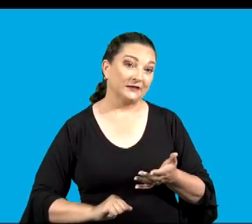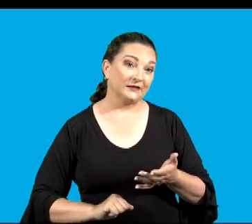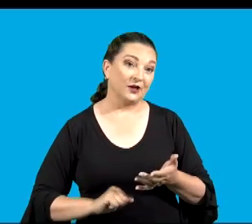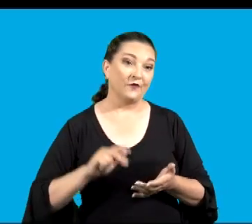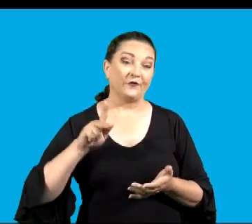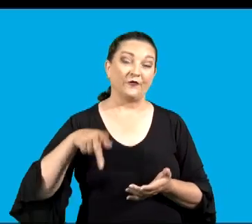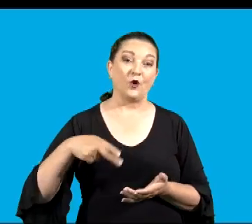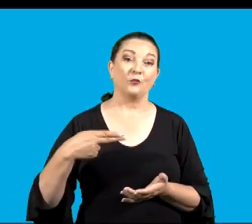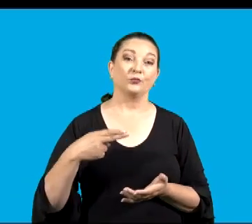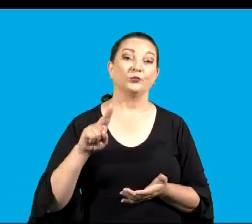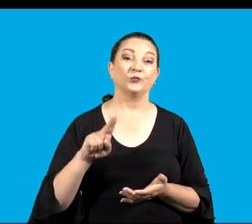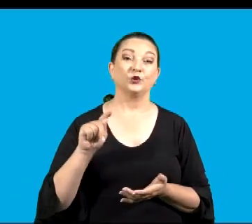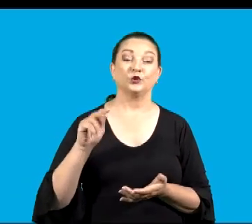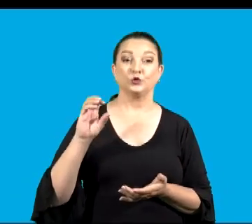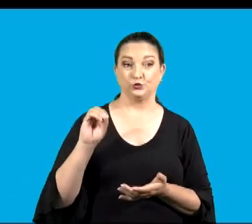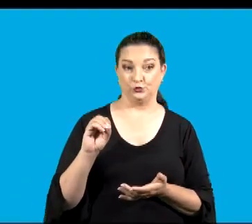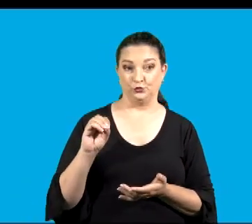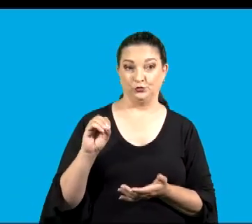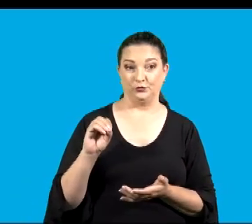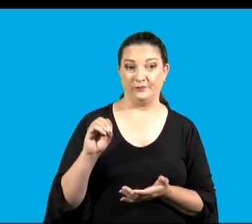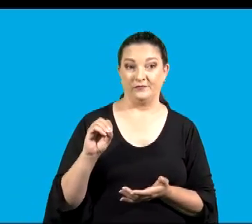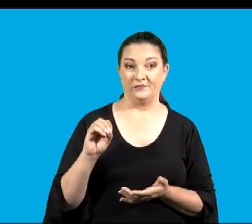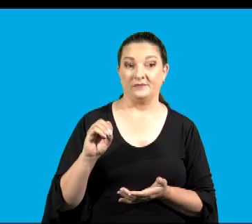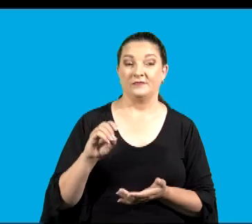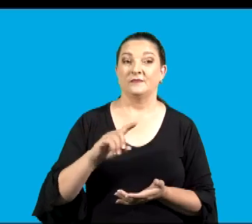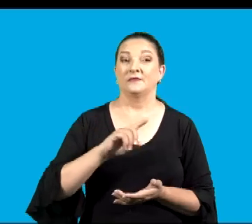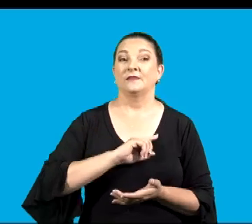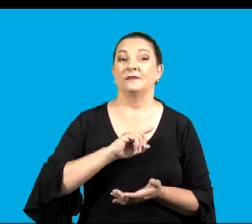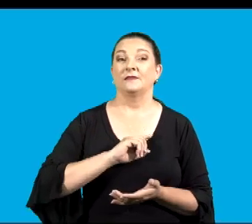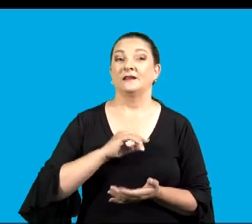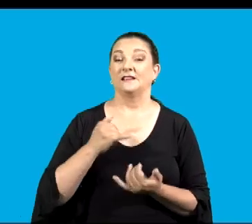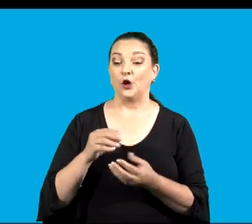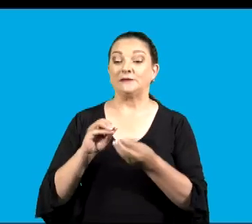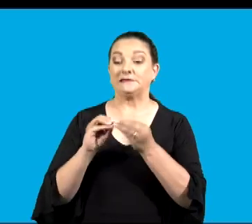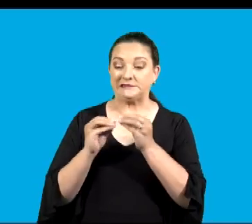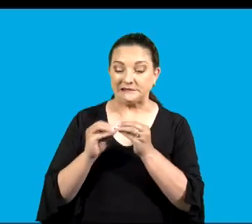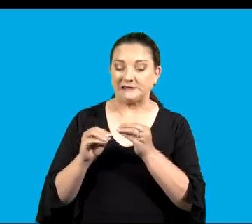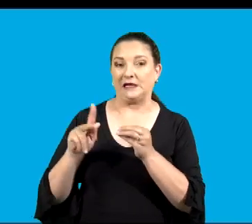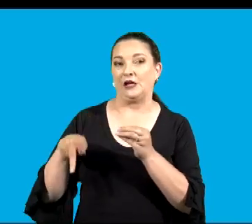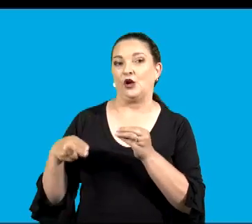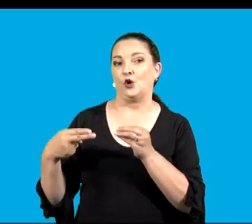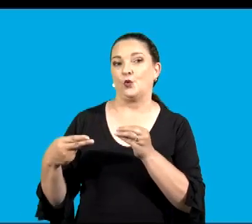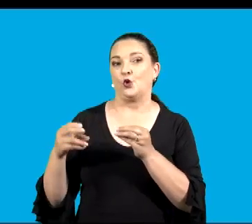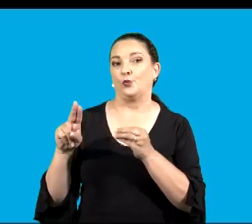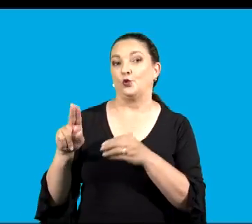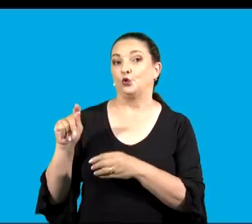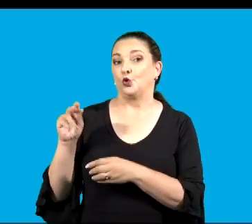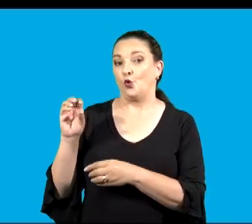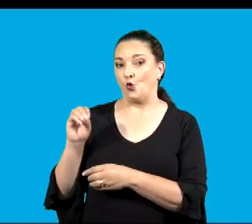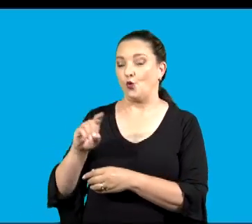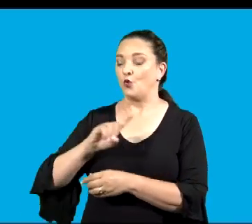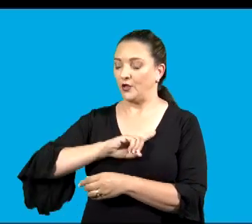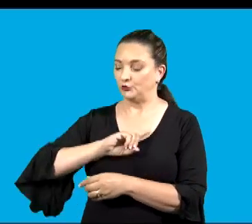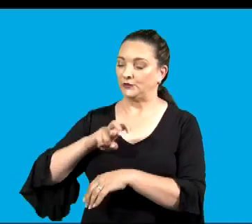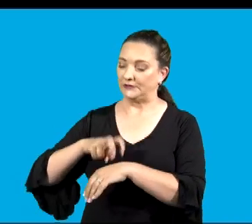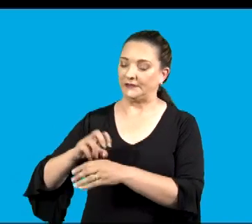Puto. It's an invoice. So we posted it to Puto. In other words, we added it to Puto. So if we added it to Puto,